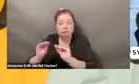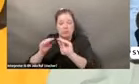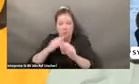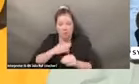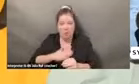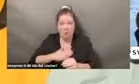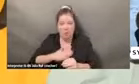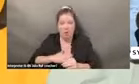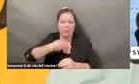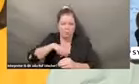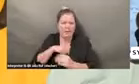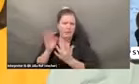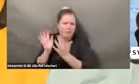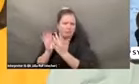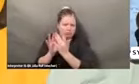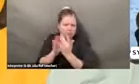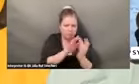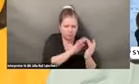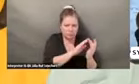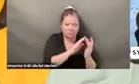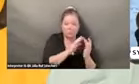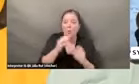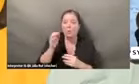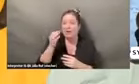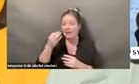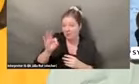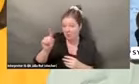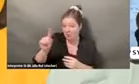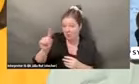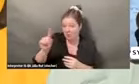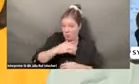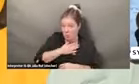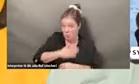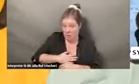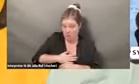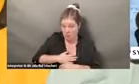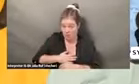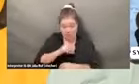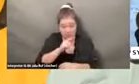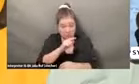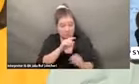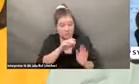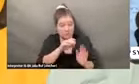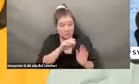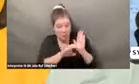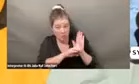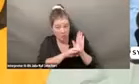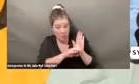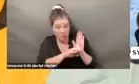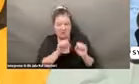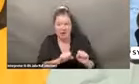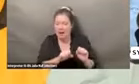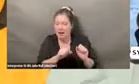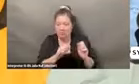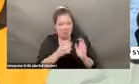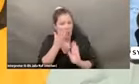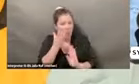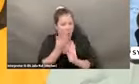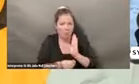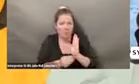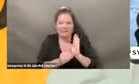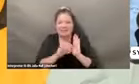in using this, these are all the material is freely available under CC license, and as long as you refer back